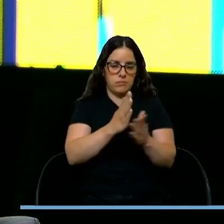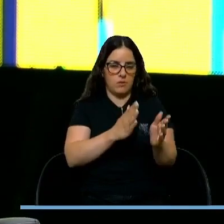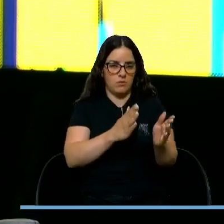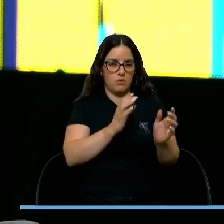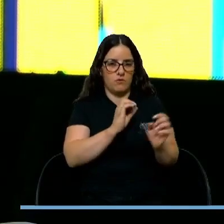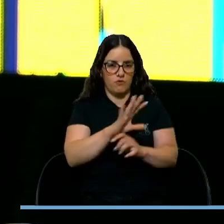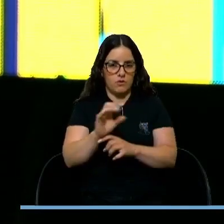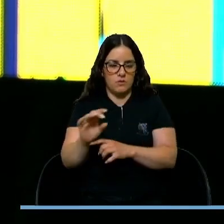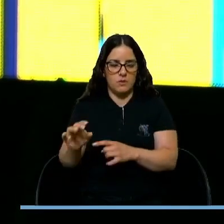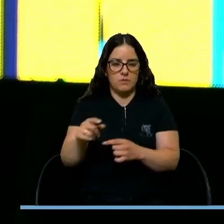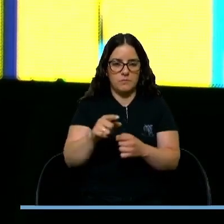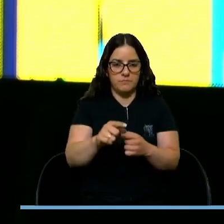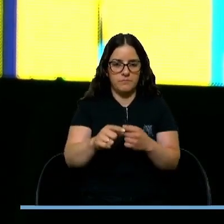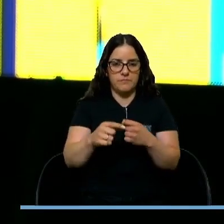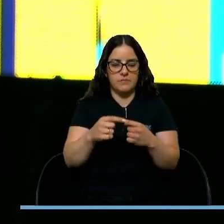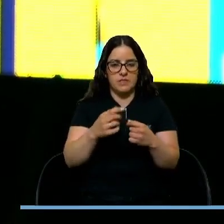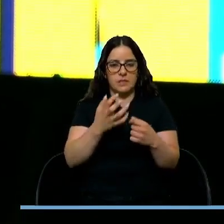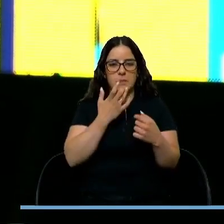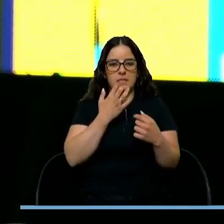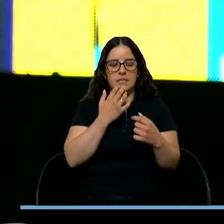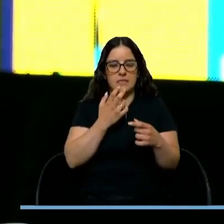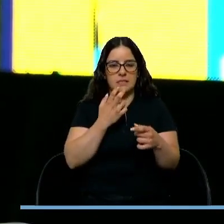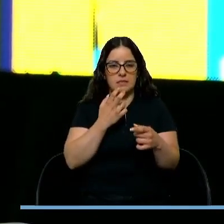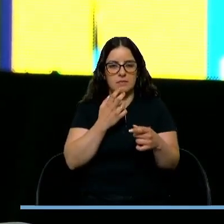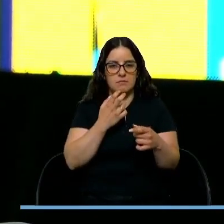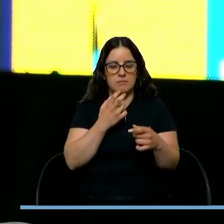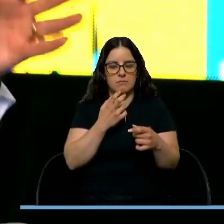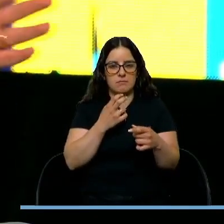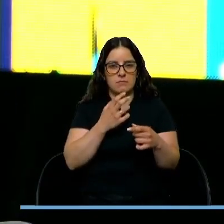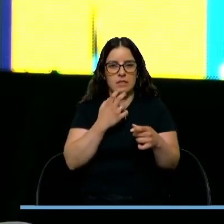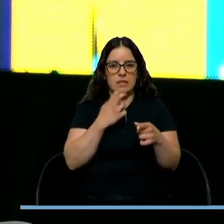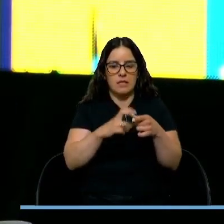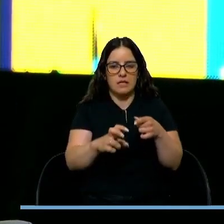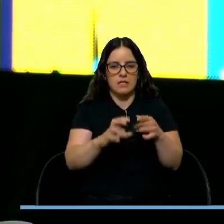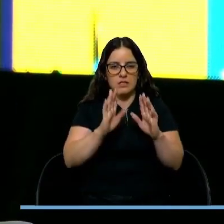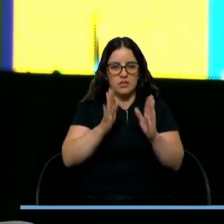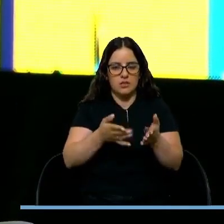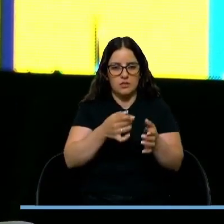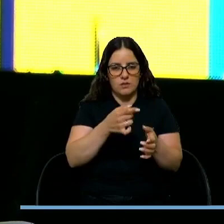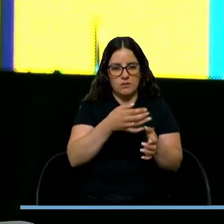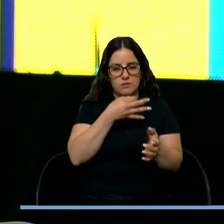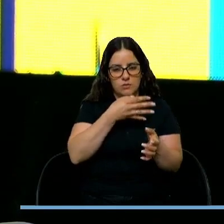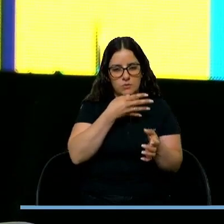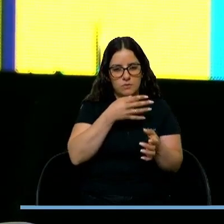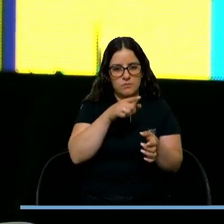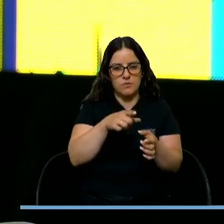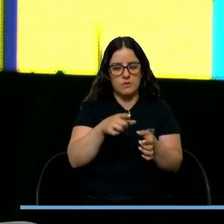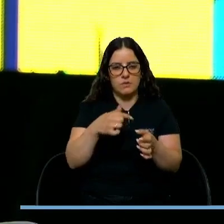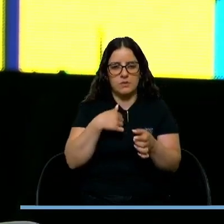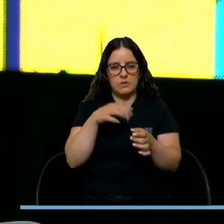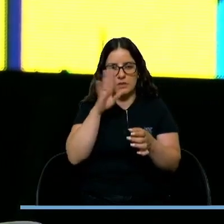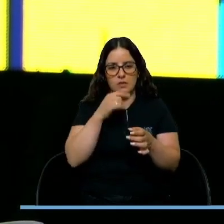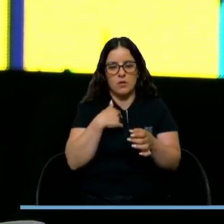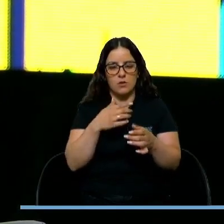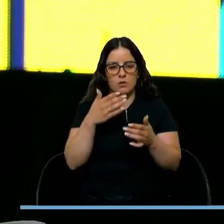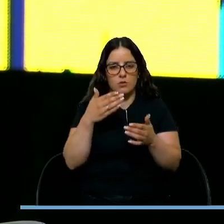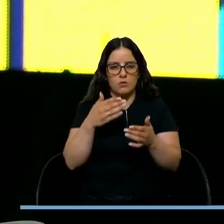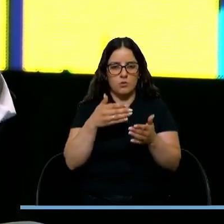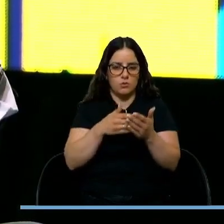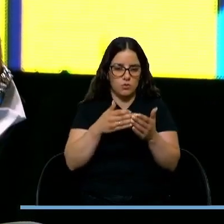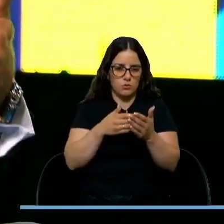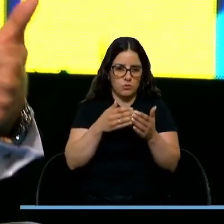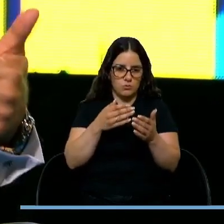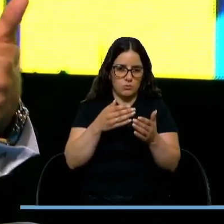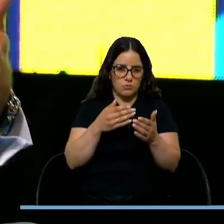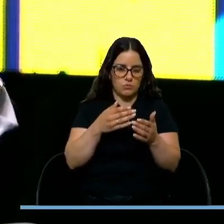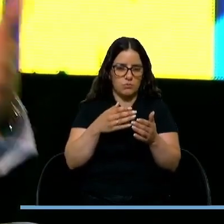about electrical batteries. If, as a consumer, I am responsible for